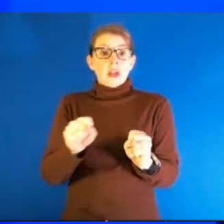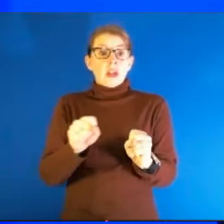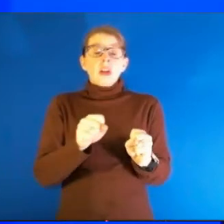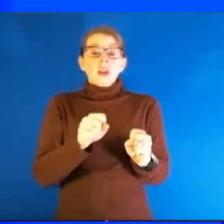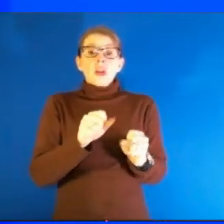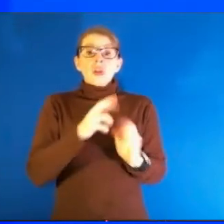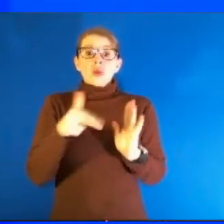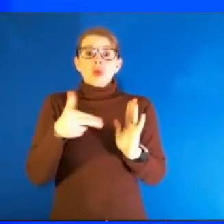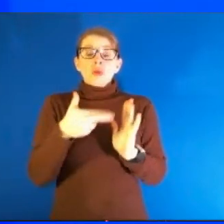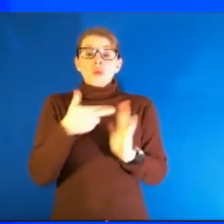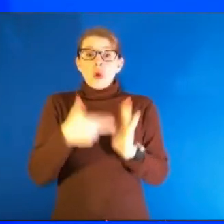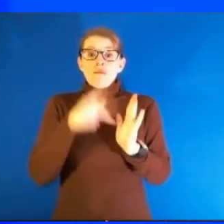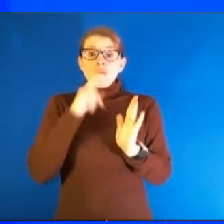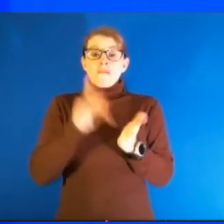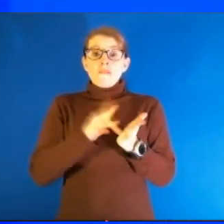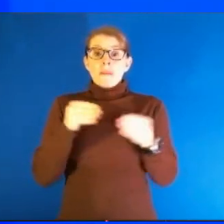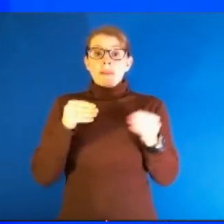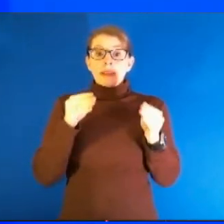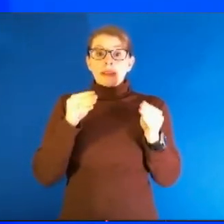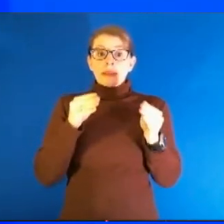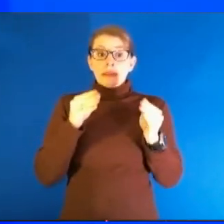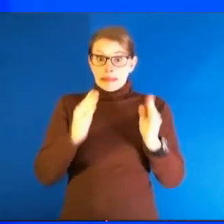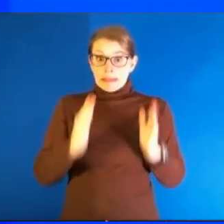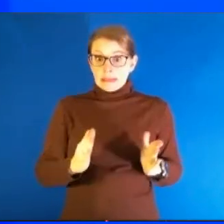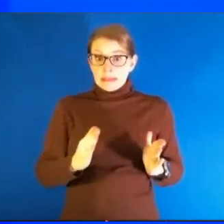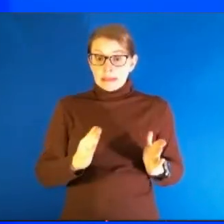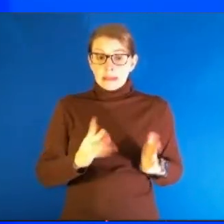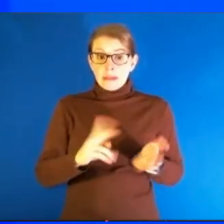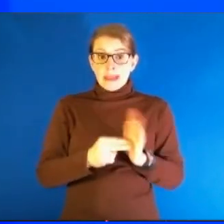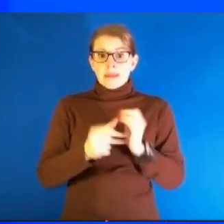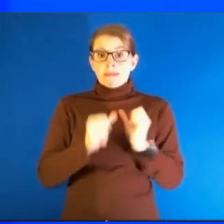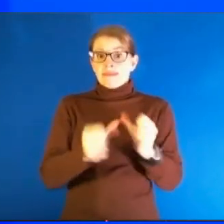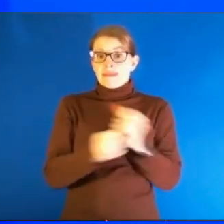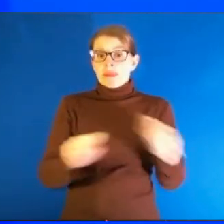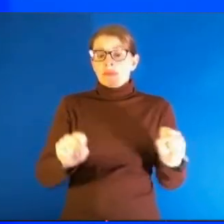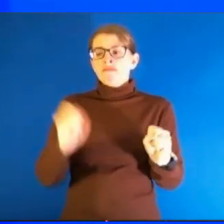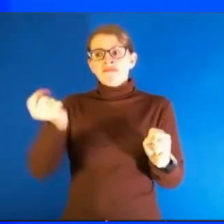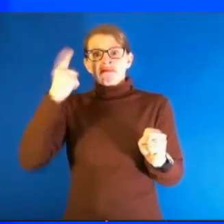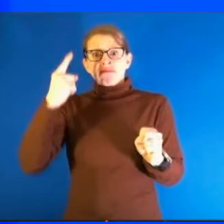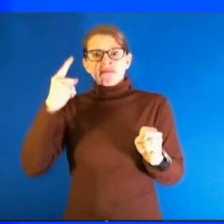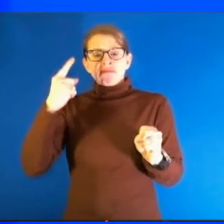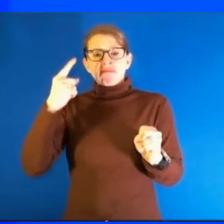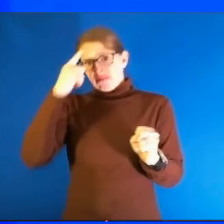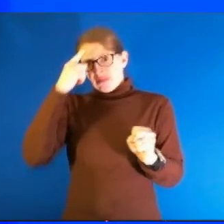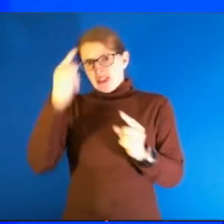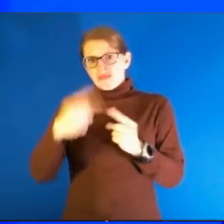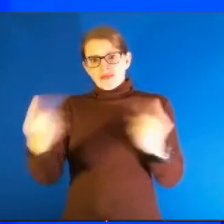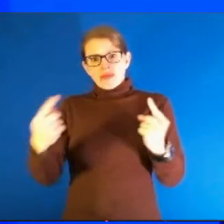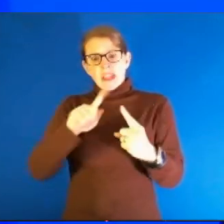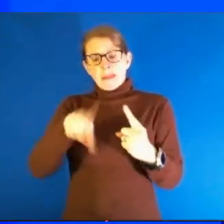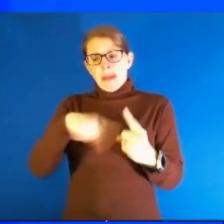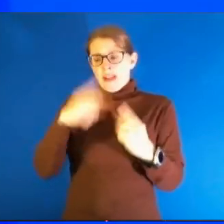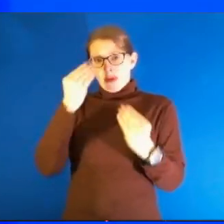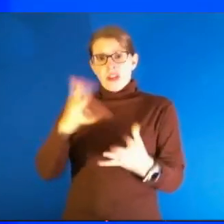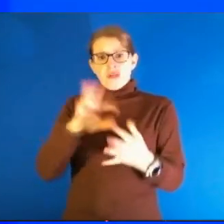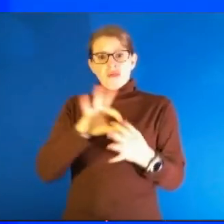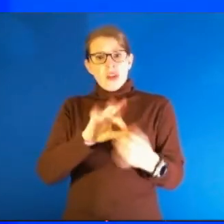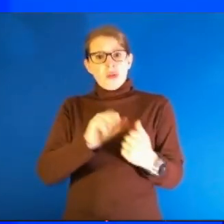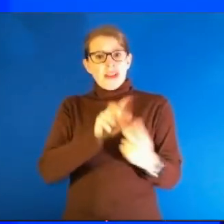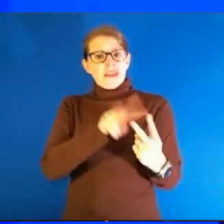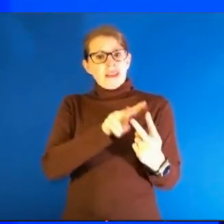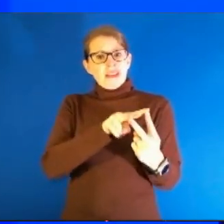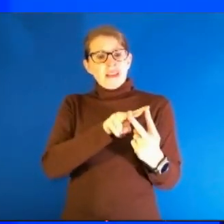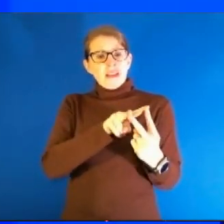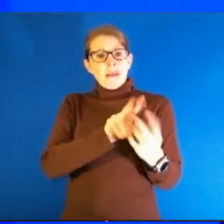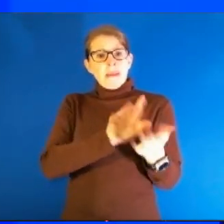safe. And I understand that there may be disagreement about the information around those drugs for COVID-19,